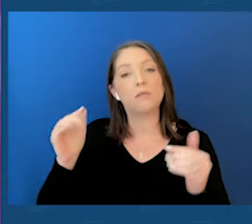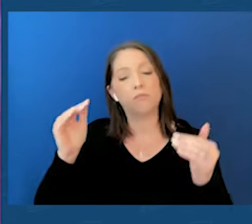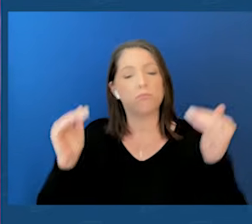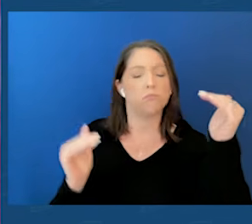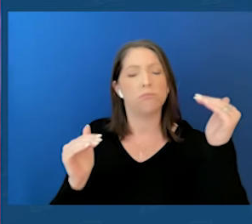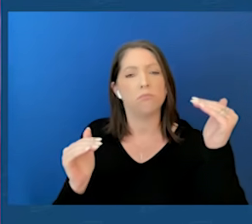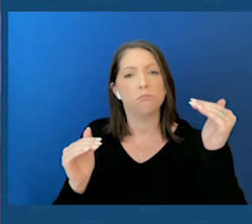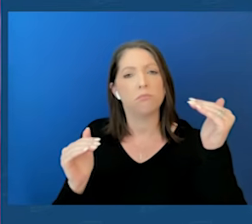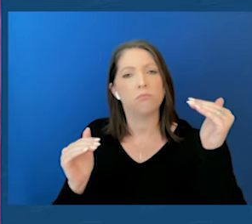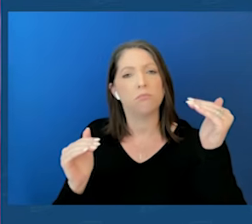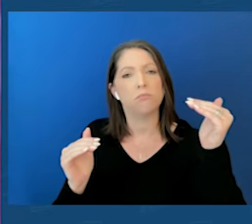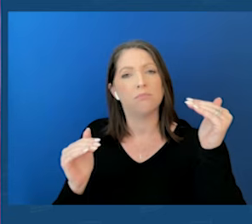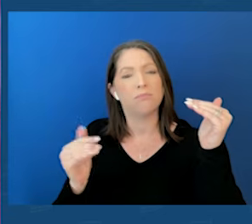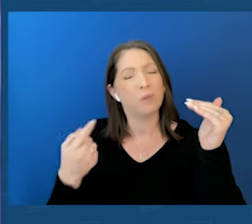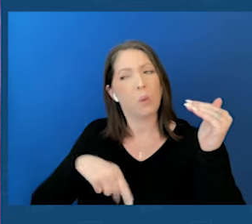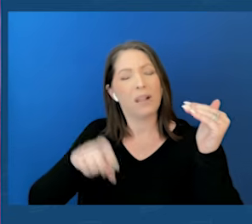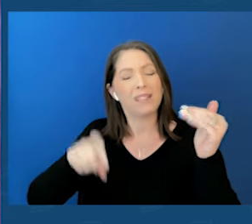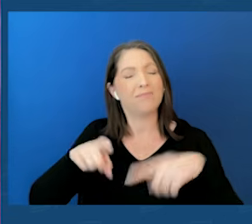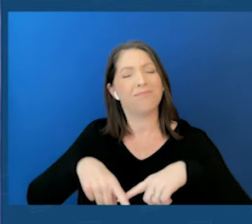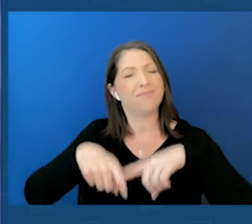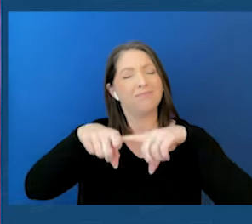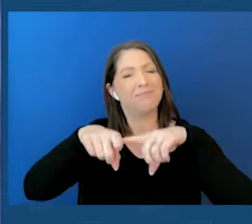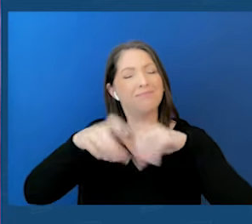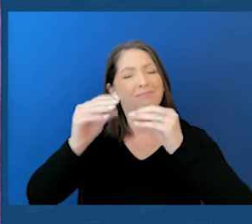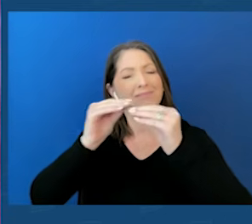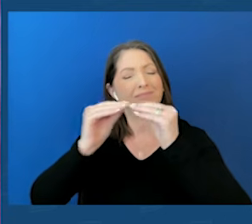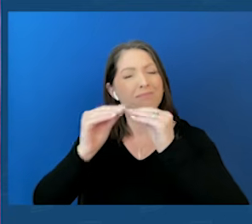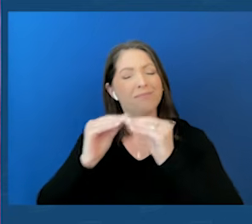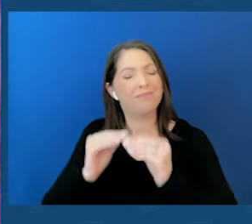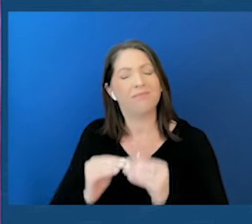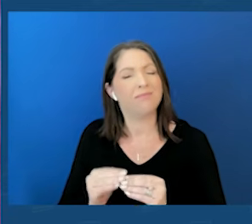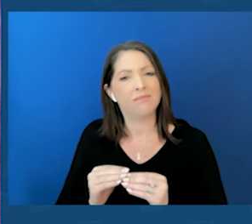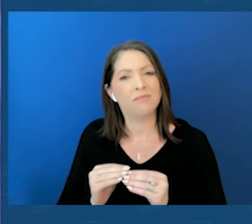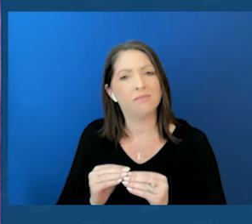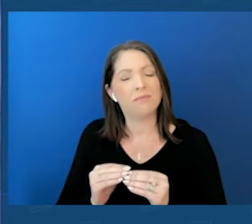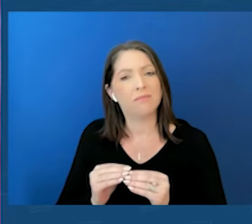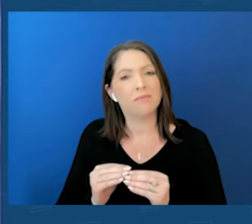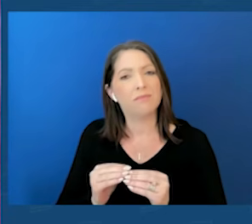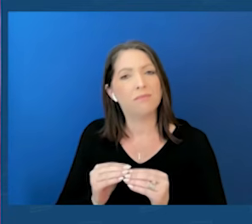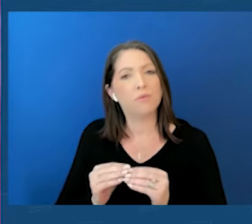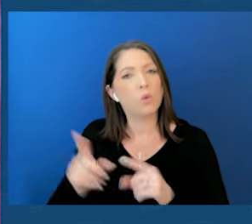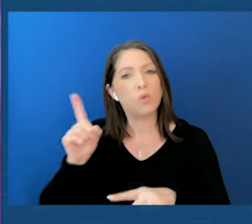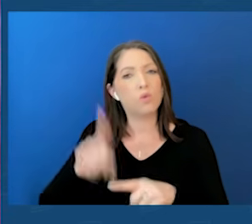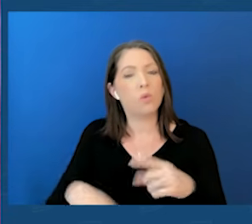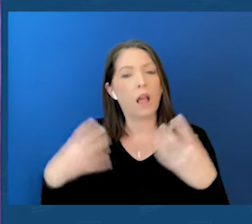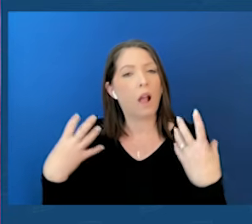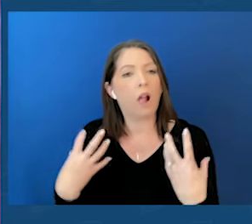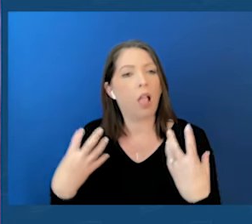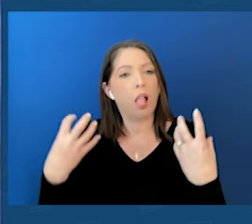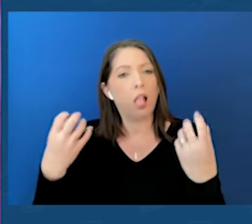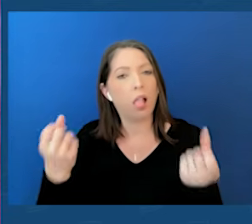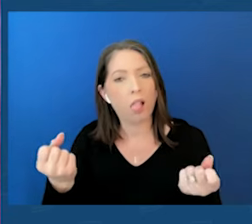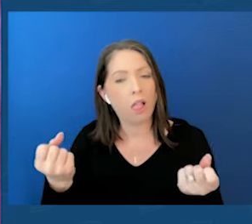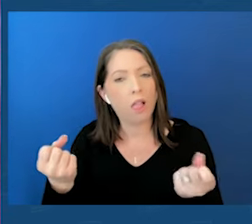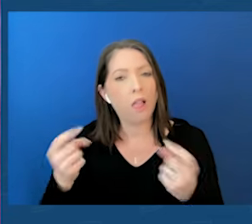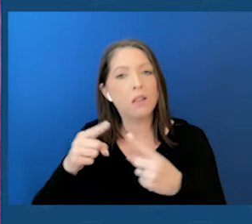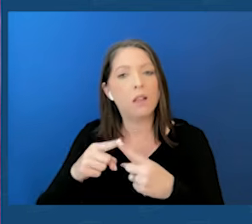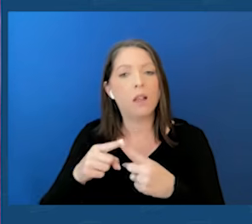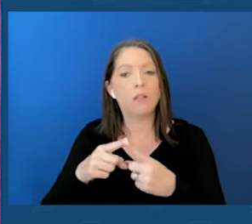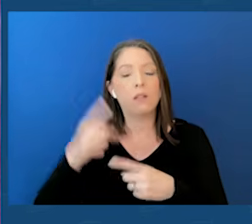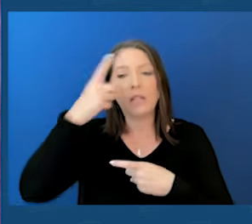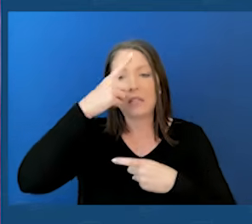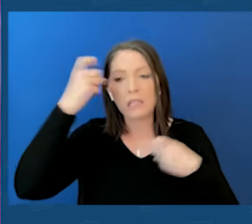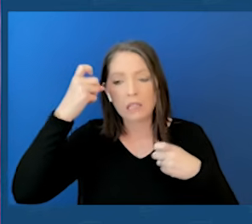and repair the damage that was done. You cannot heal unless you deal with the wounds.